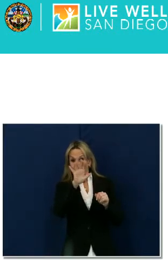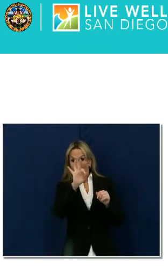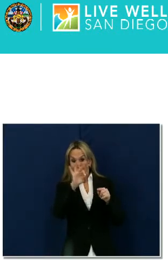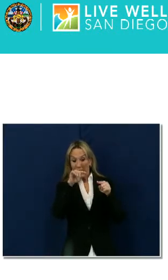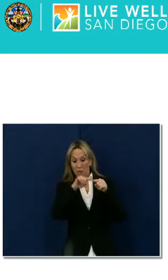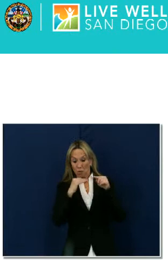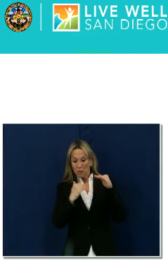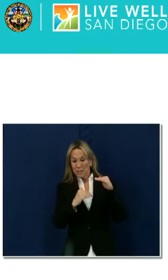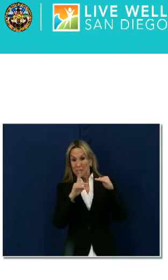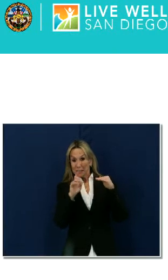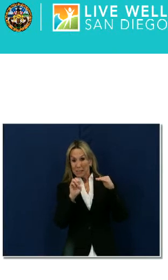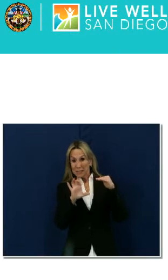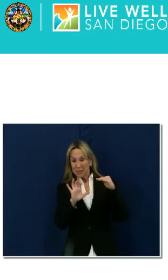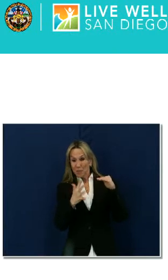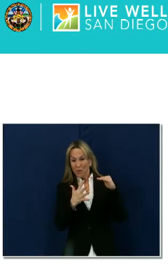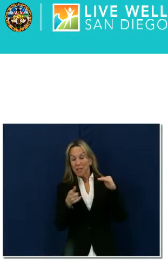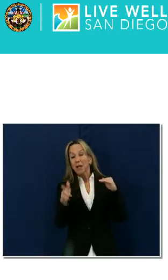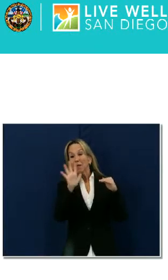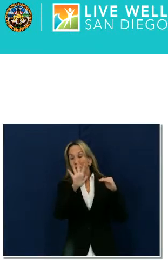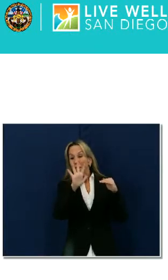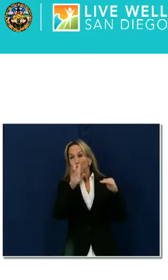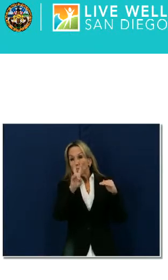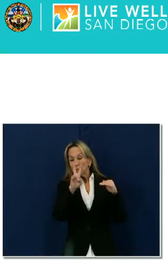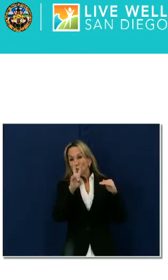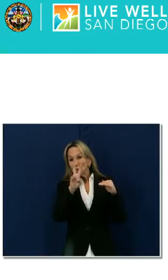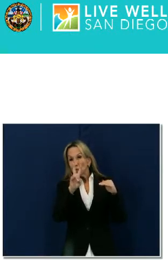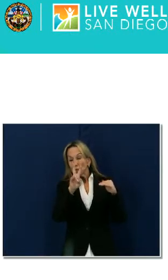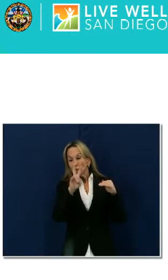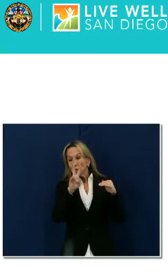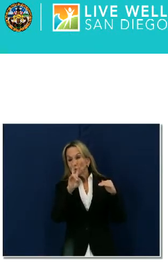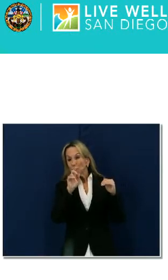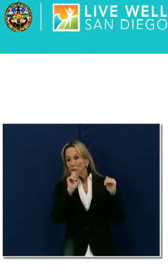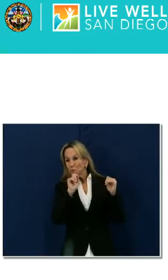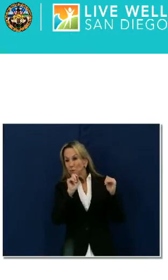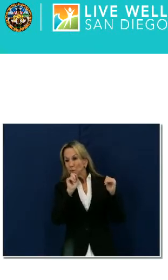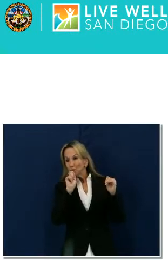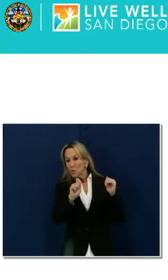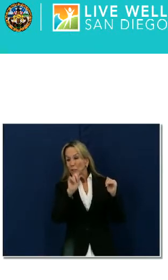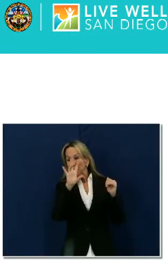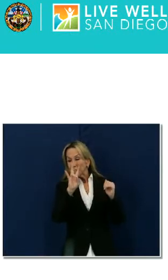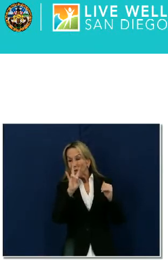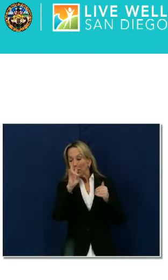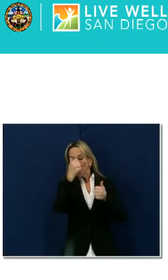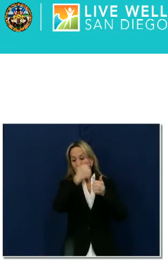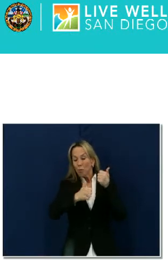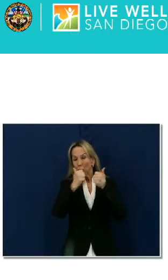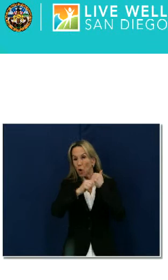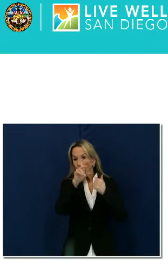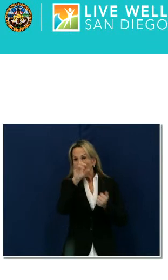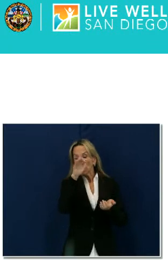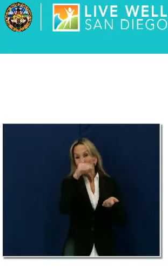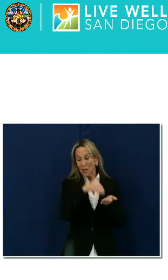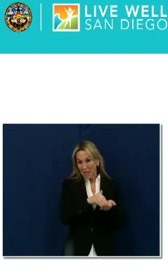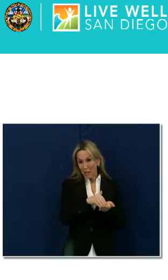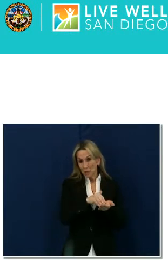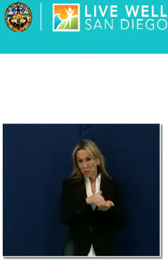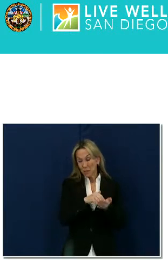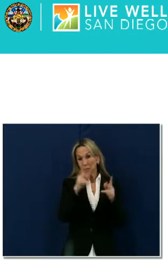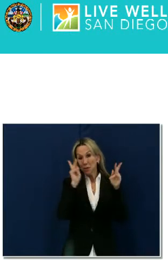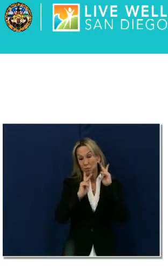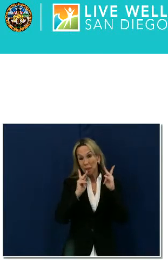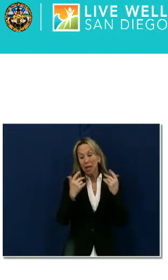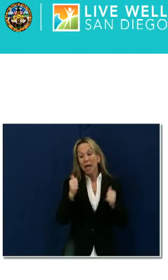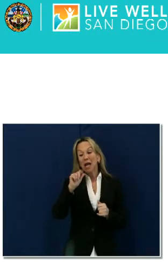5th is 52.7 per 100,000 population. The adjusted case rate